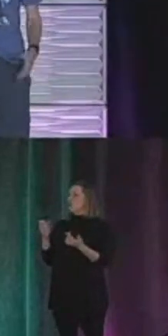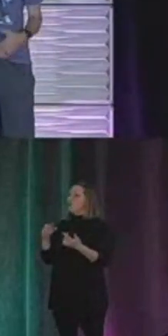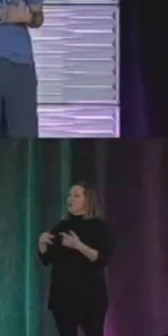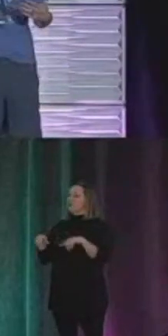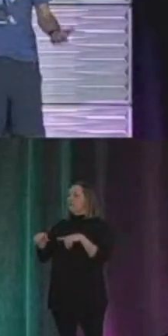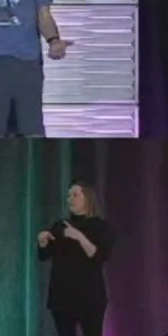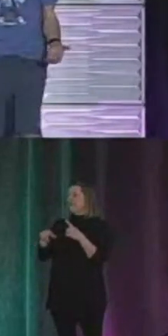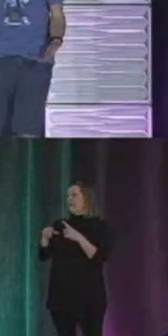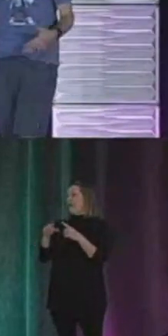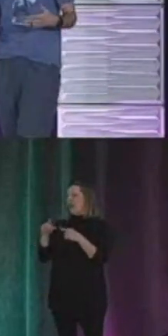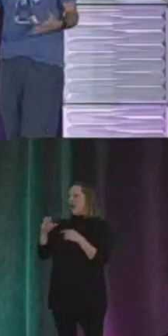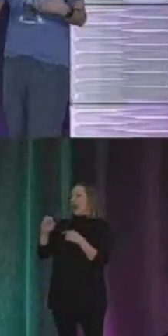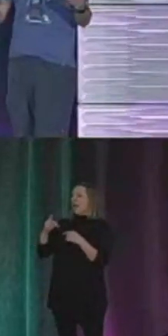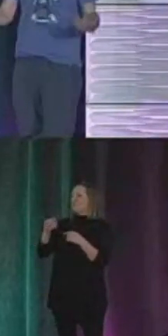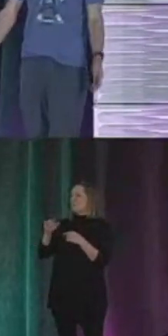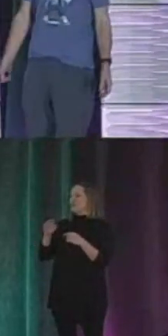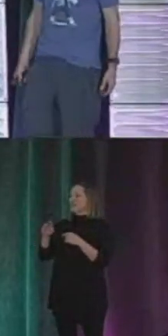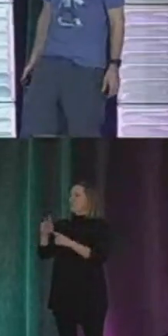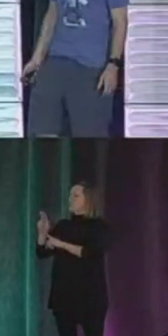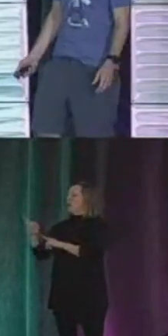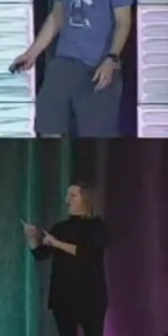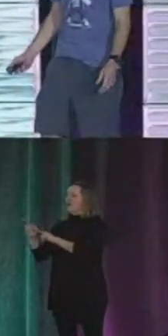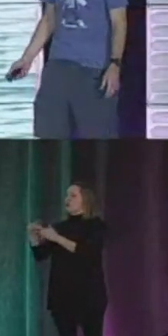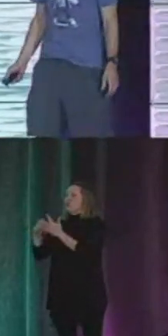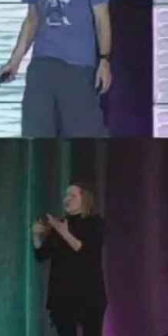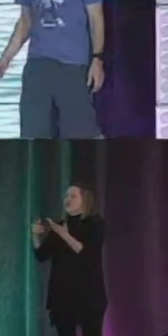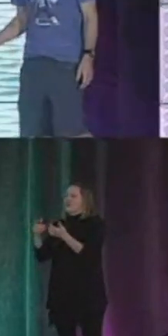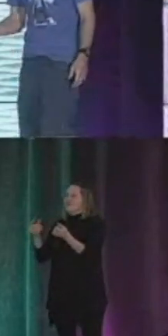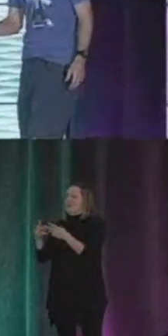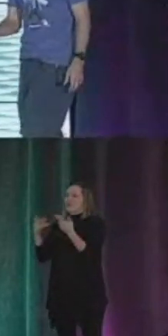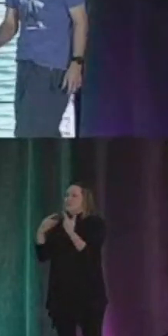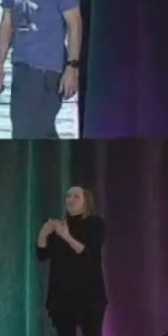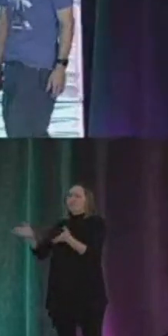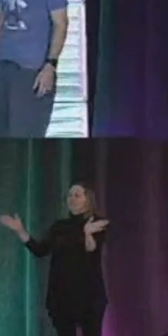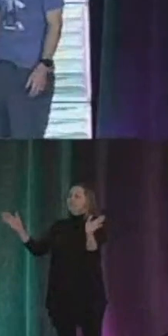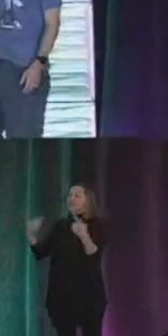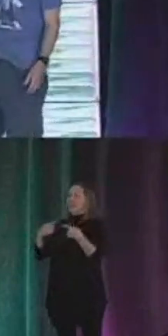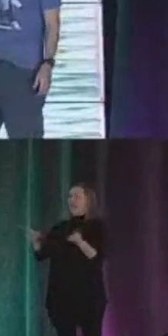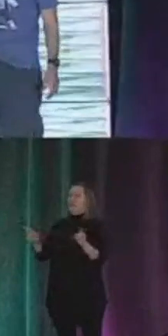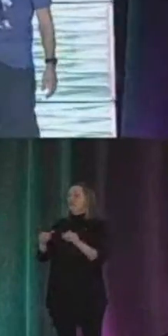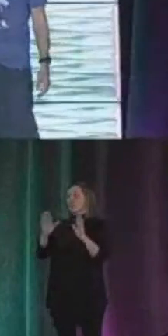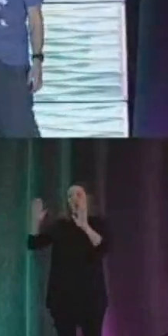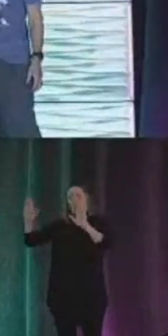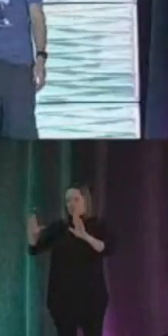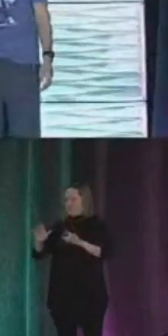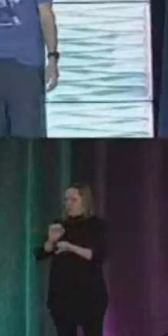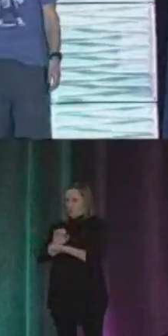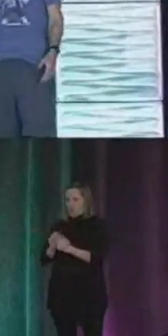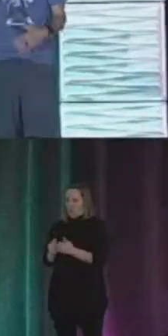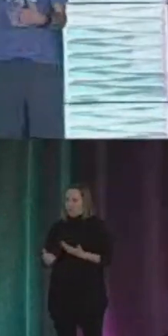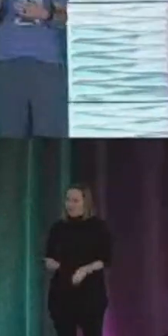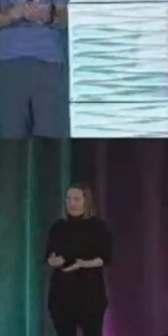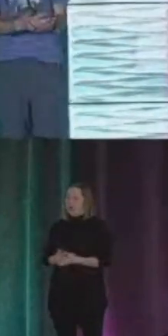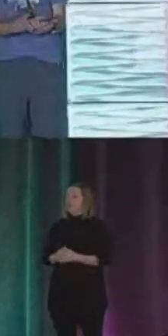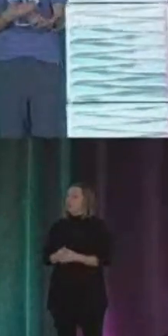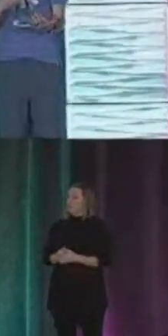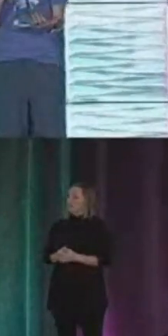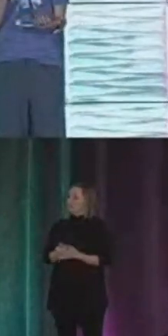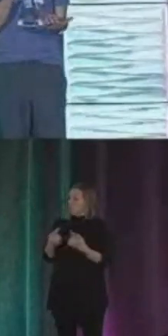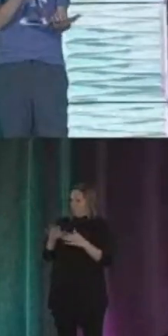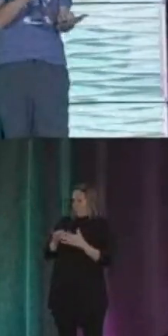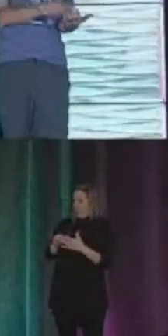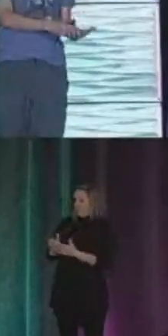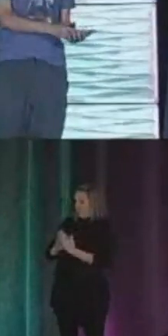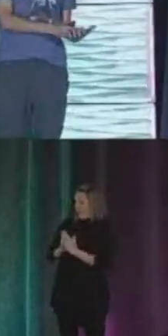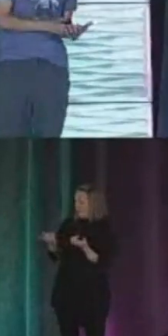optimistic UI, or we could do it whatever. And again, all just very nice and declarative. Super awesome to work with. And so while that request is happening,